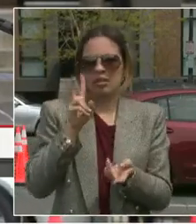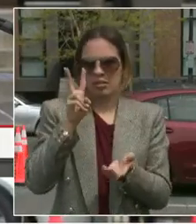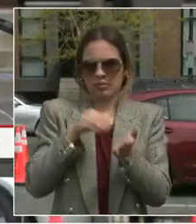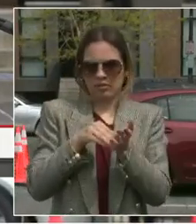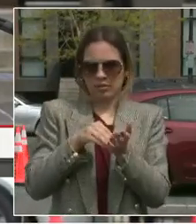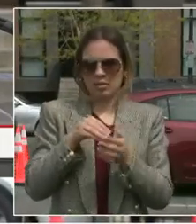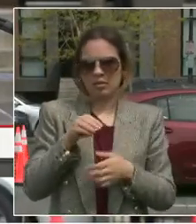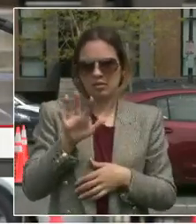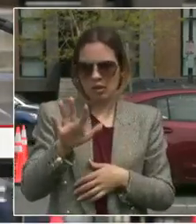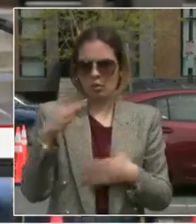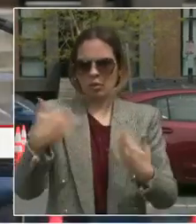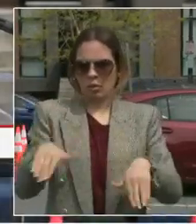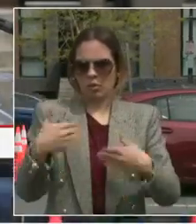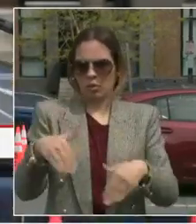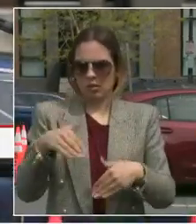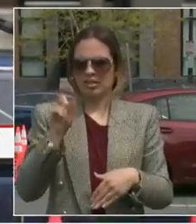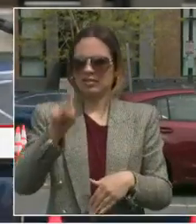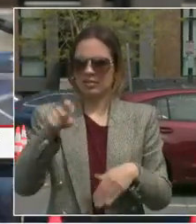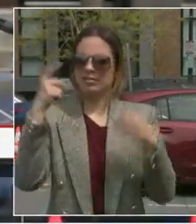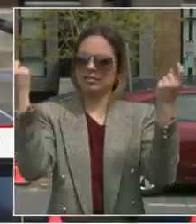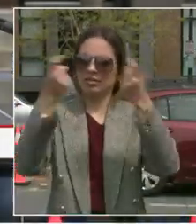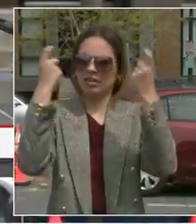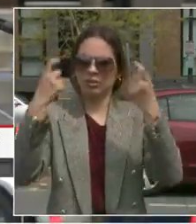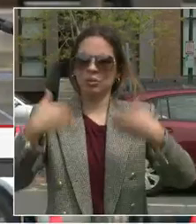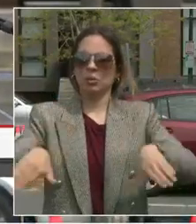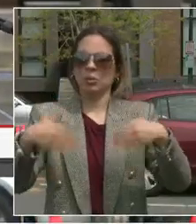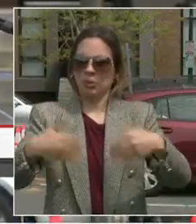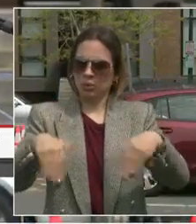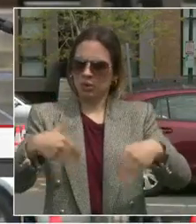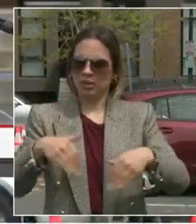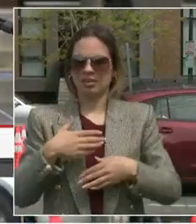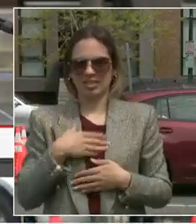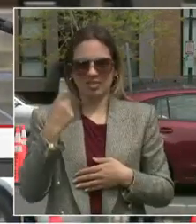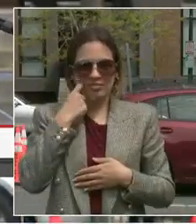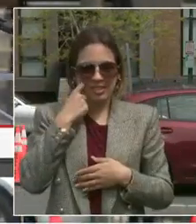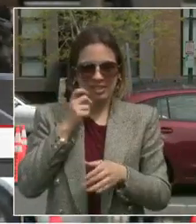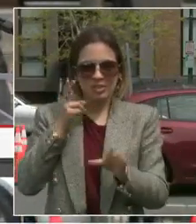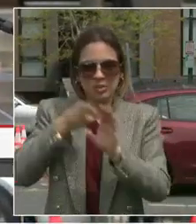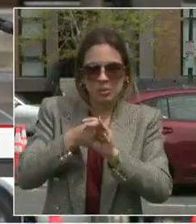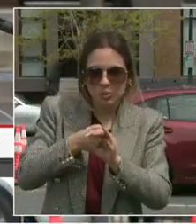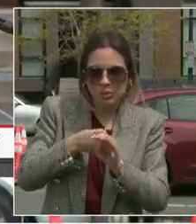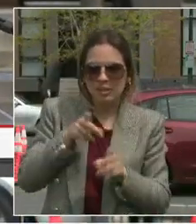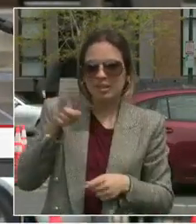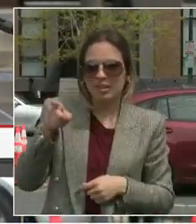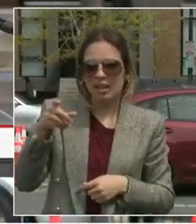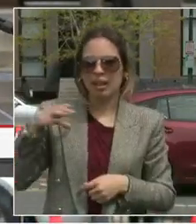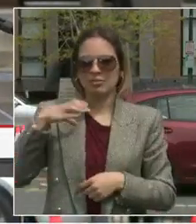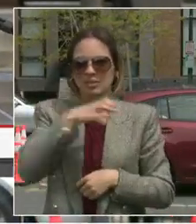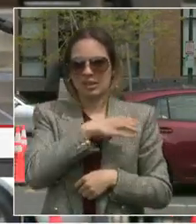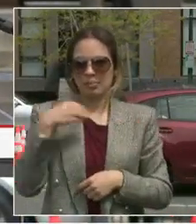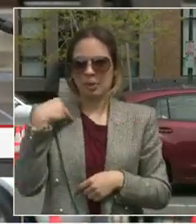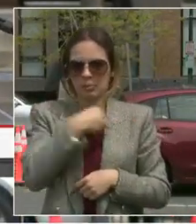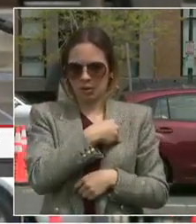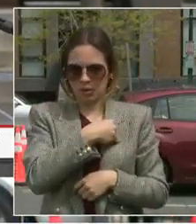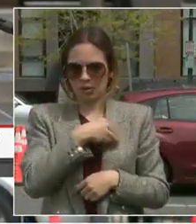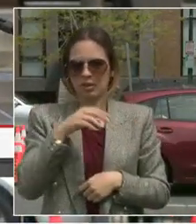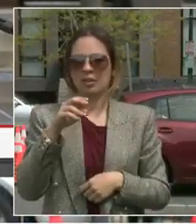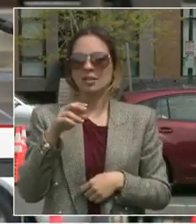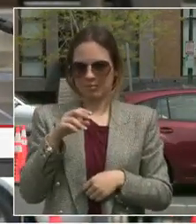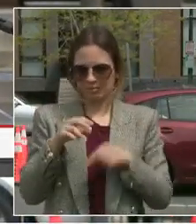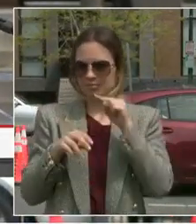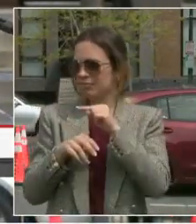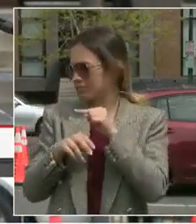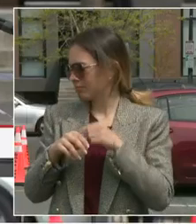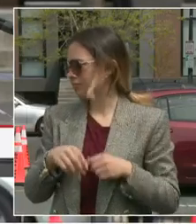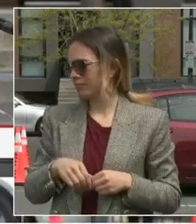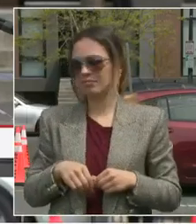to really celebrate. We've just been joined by Councilmember Nadeau, and I want to acknowledge the partnership with Council and her leadership